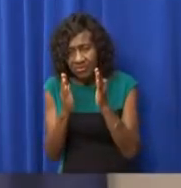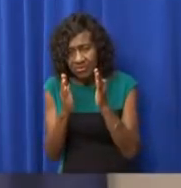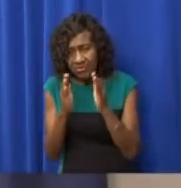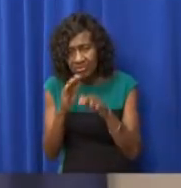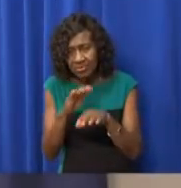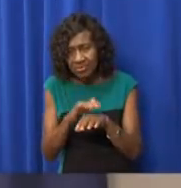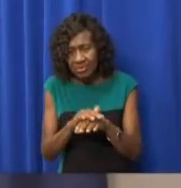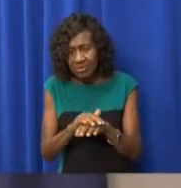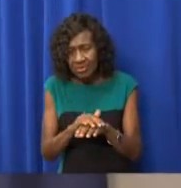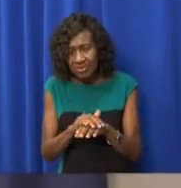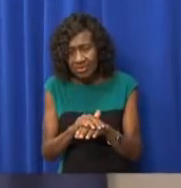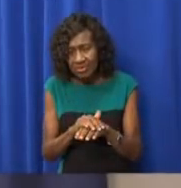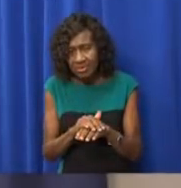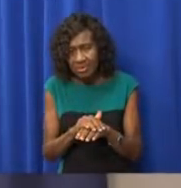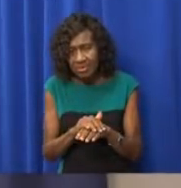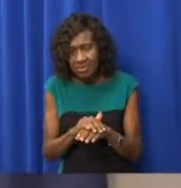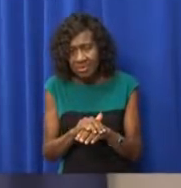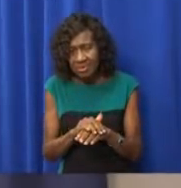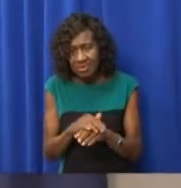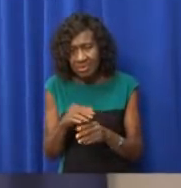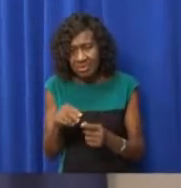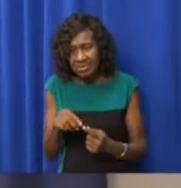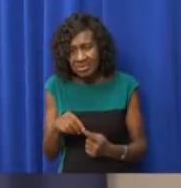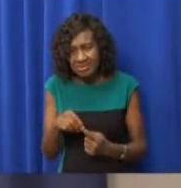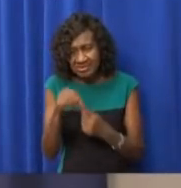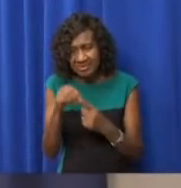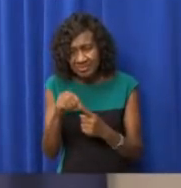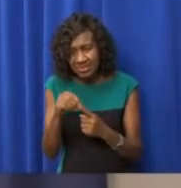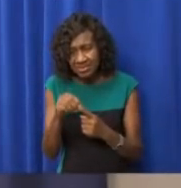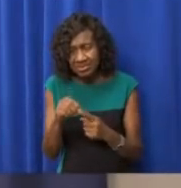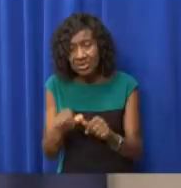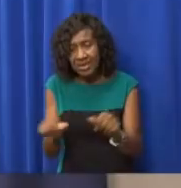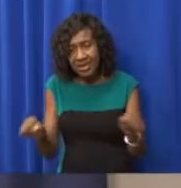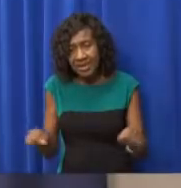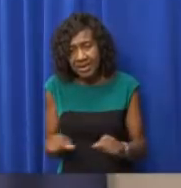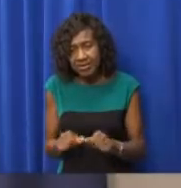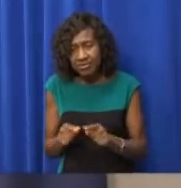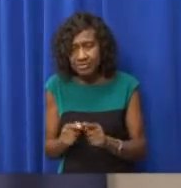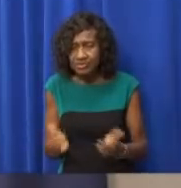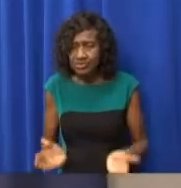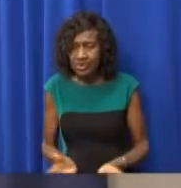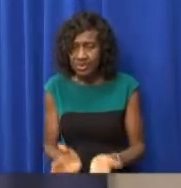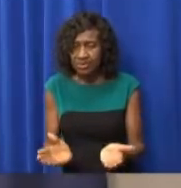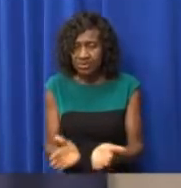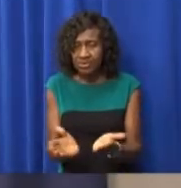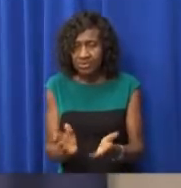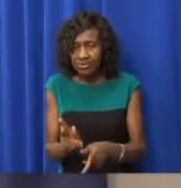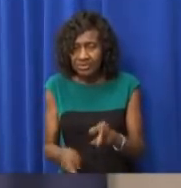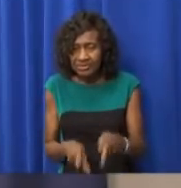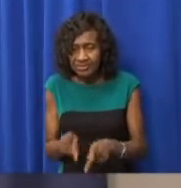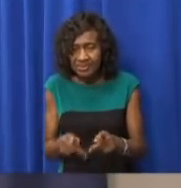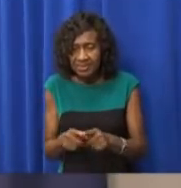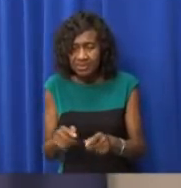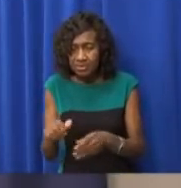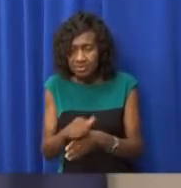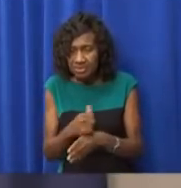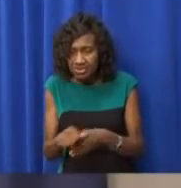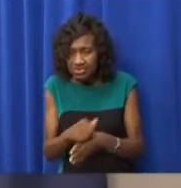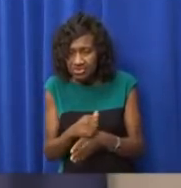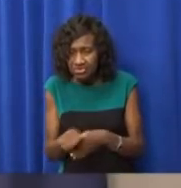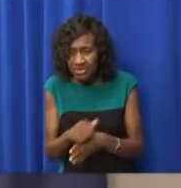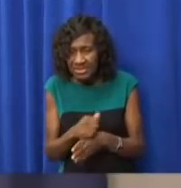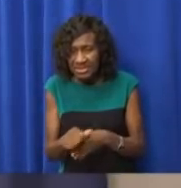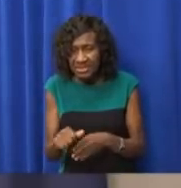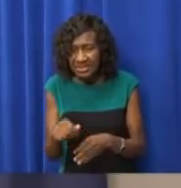certain specialities to encourage their people to be trained in, like doctors and